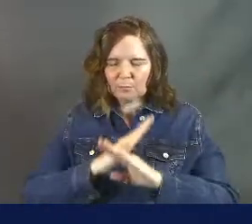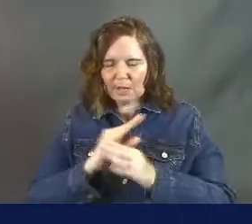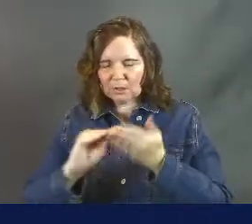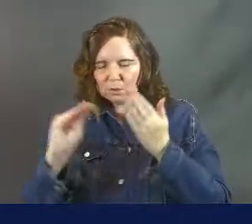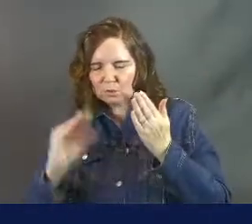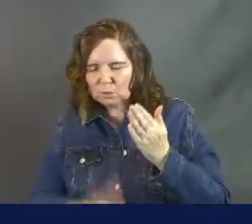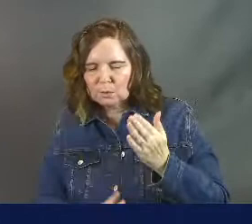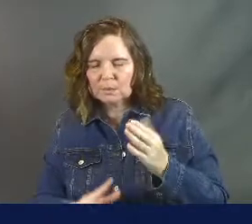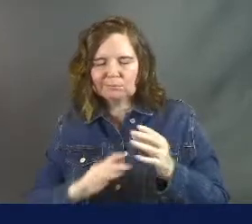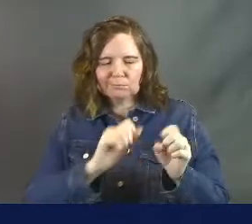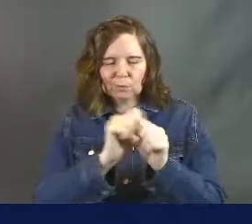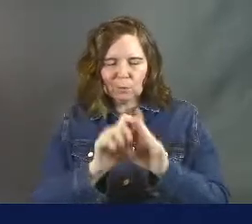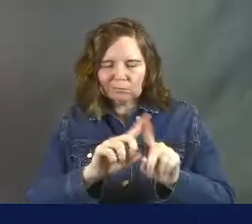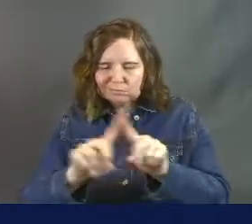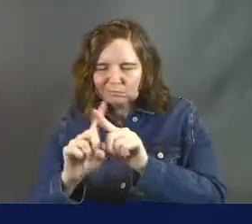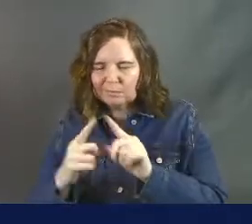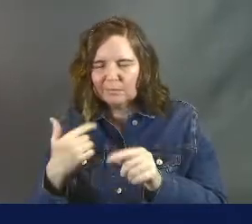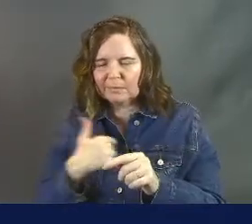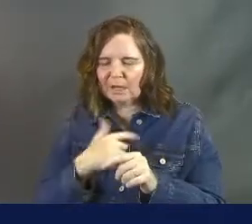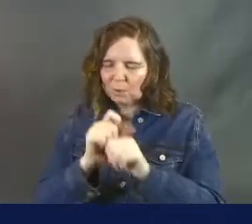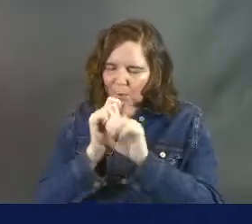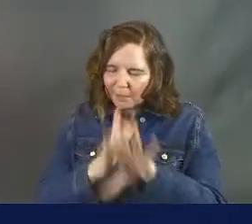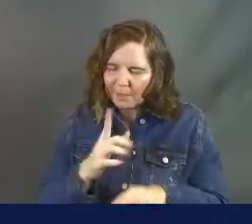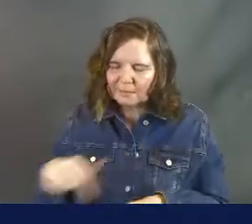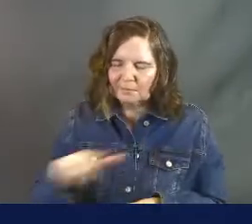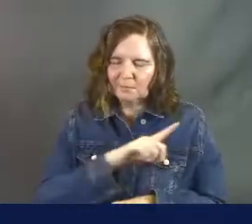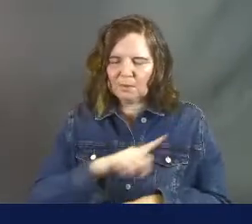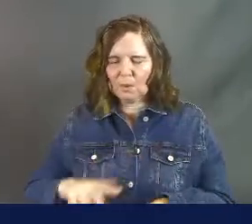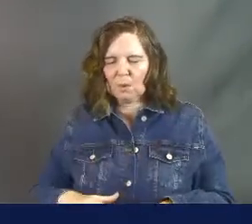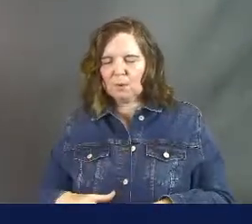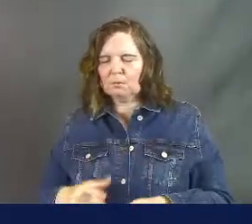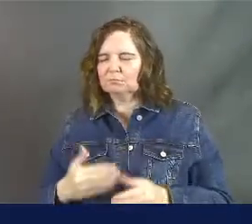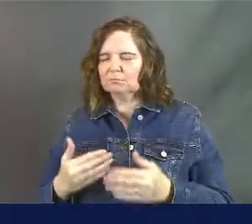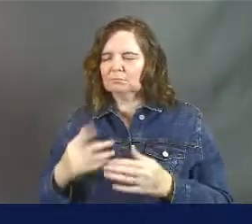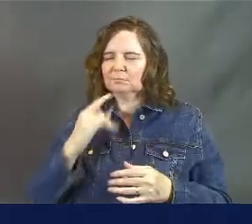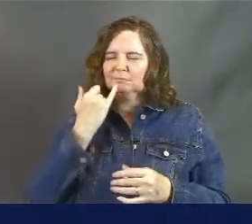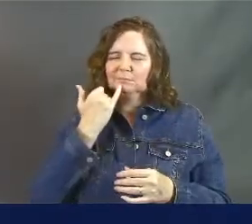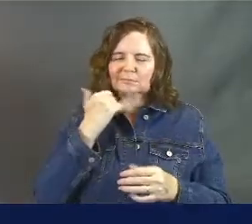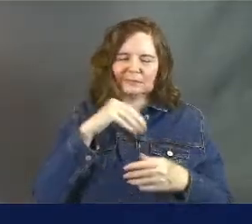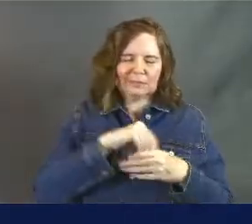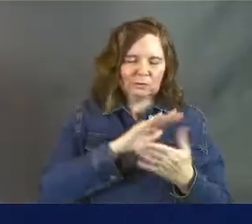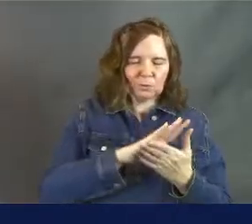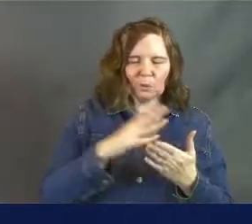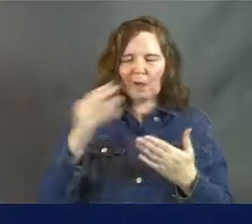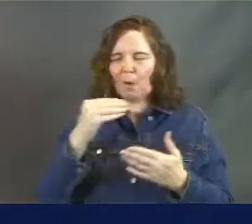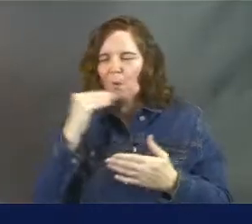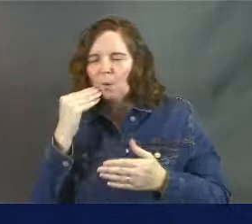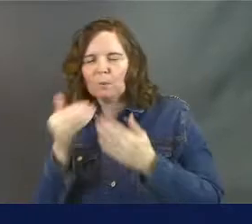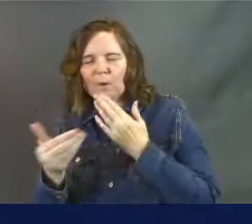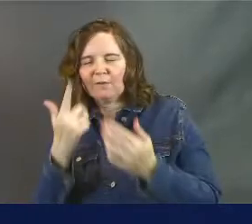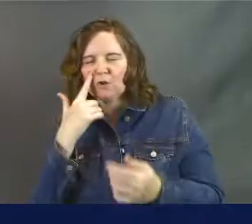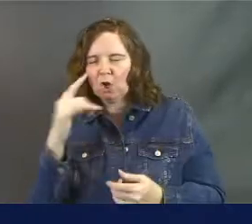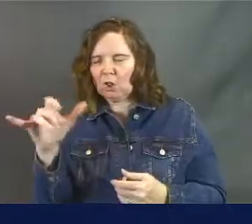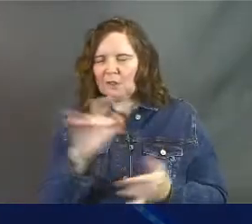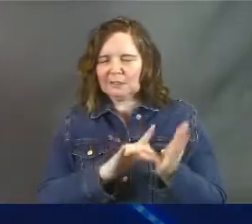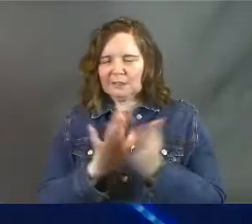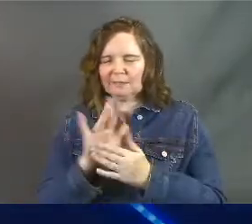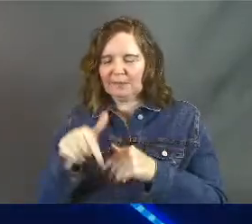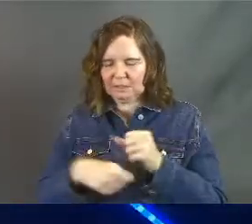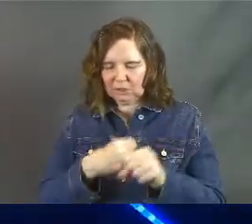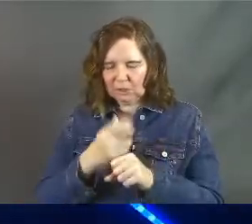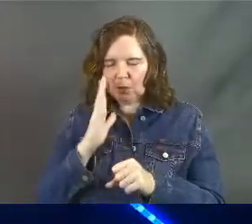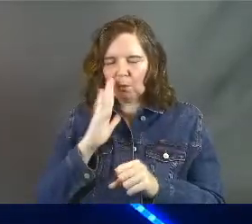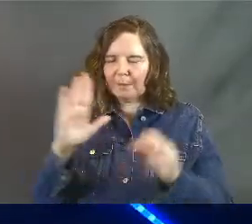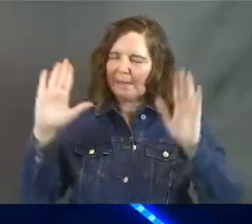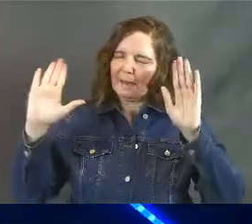protecting students as they get back into school, that You bless them, Lord, wherever they are, whether that's in a school or at home, whatever it looks like, Jesus, that this year is